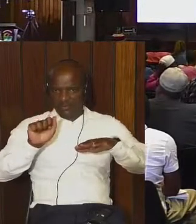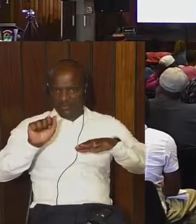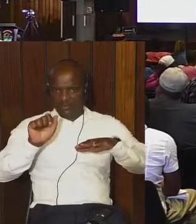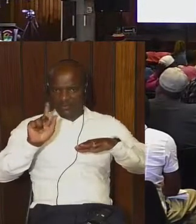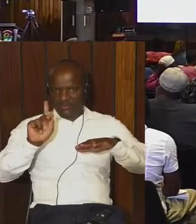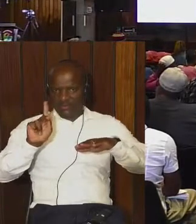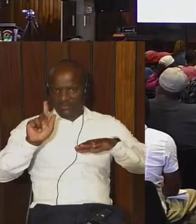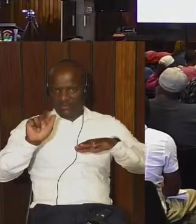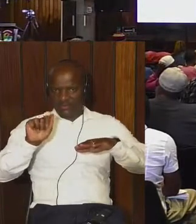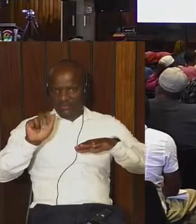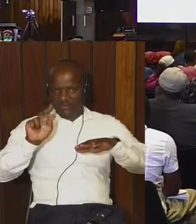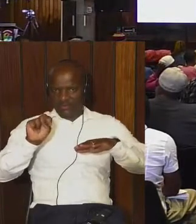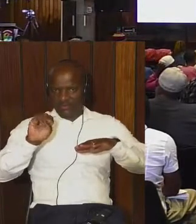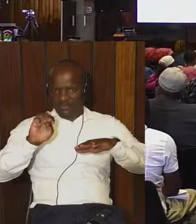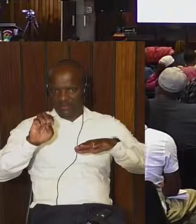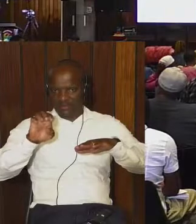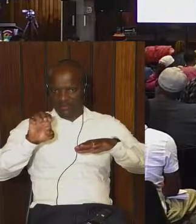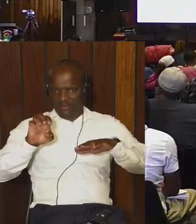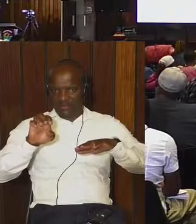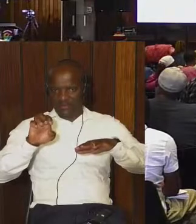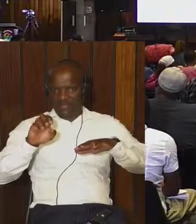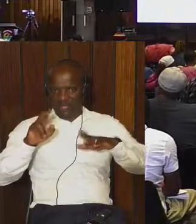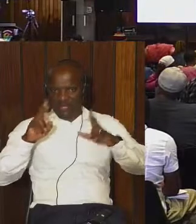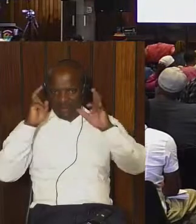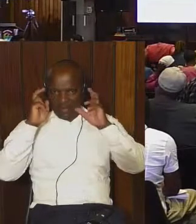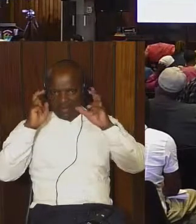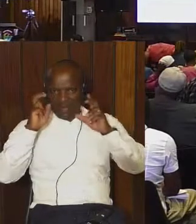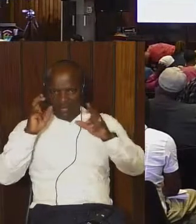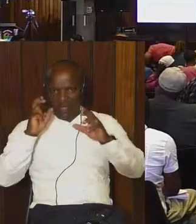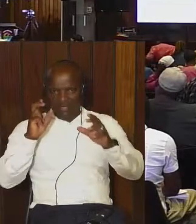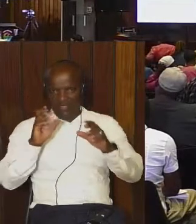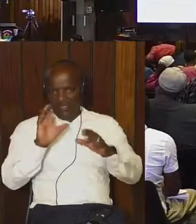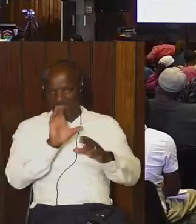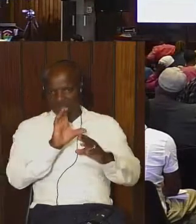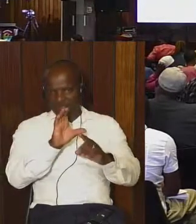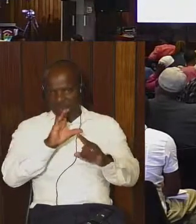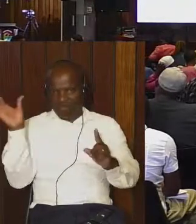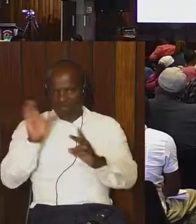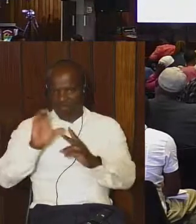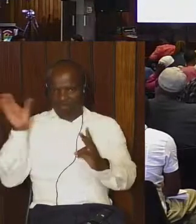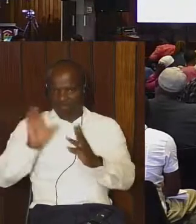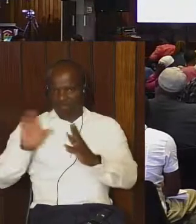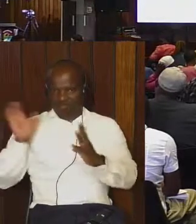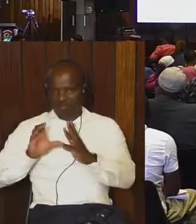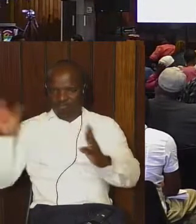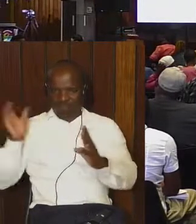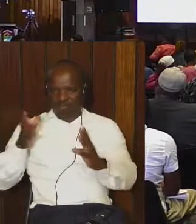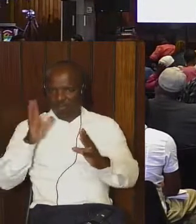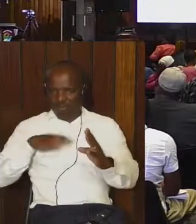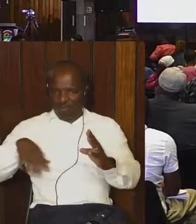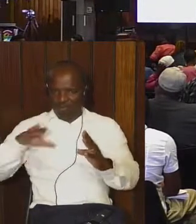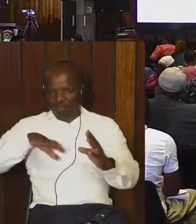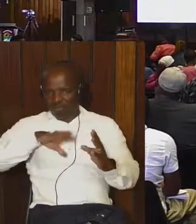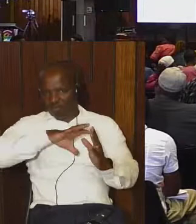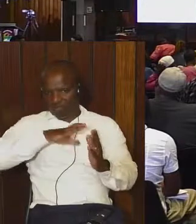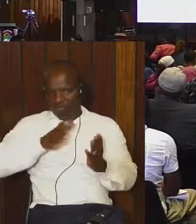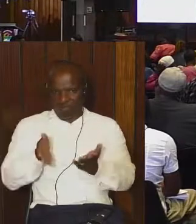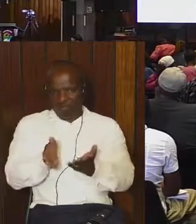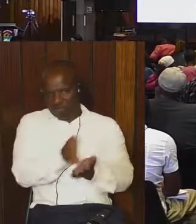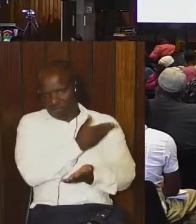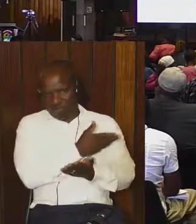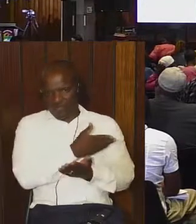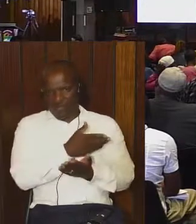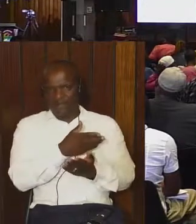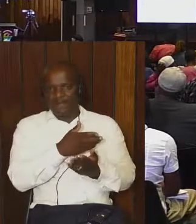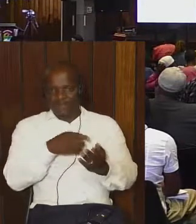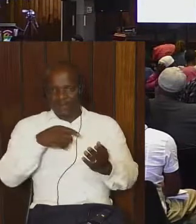we were ripped off of the buses. Firstly, they took the buses from the scholars. Now they took the buses from us as